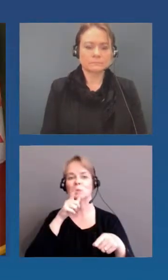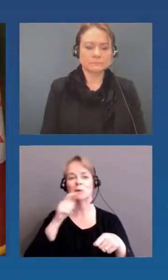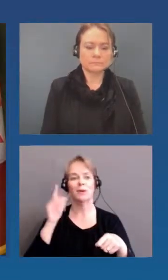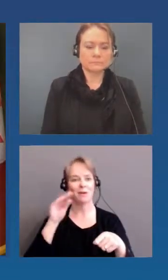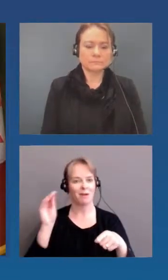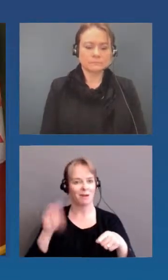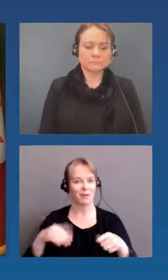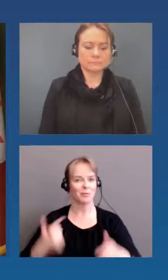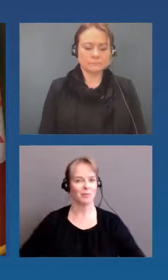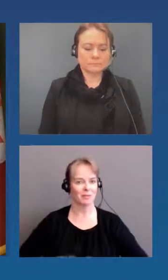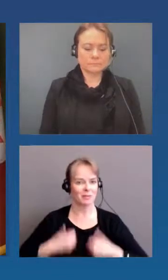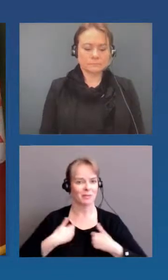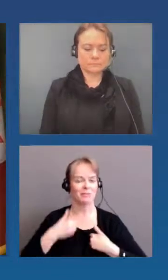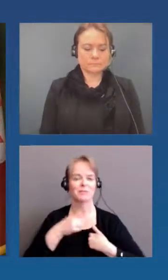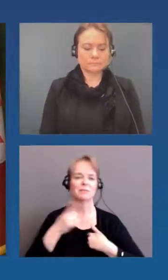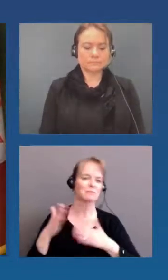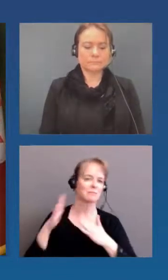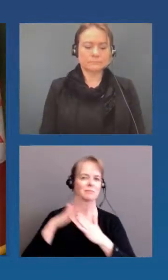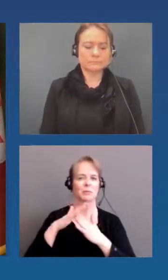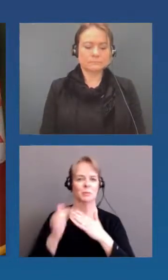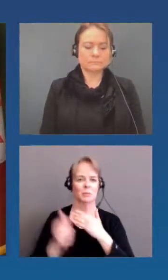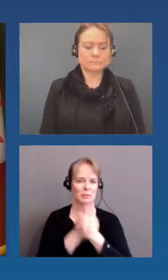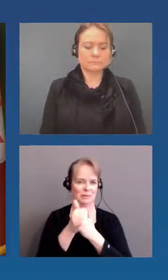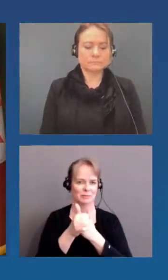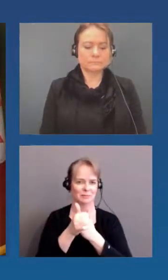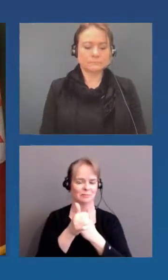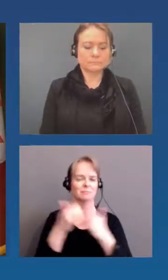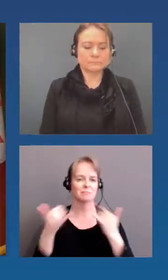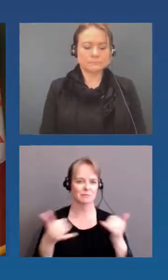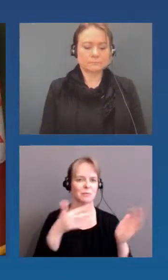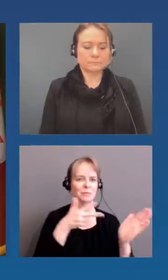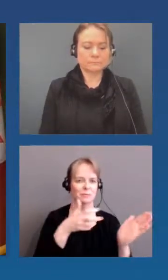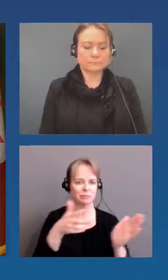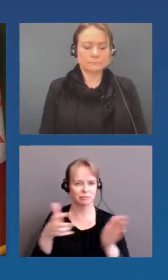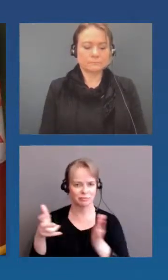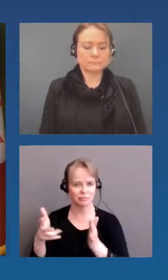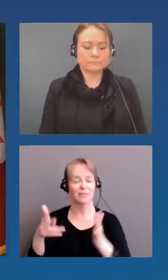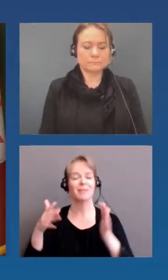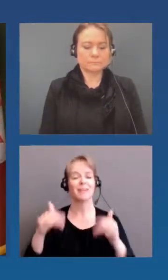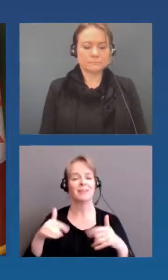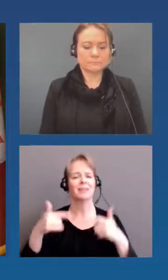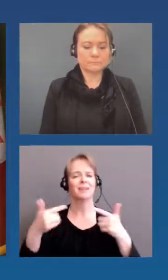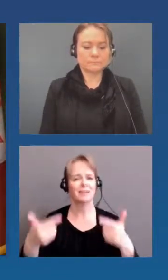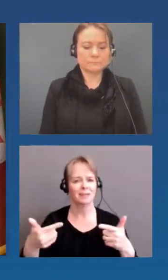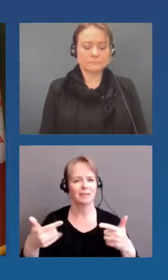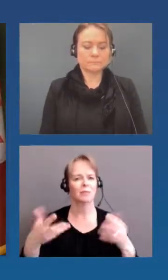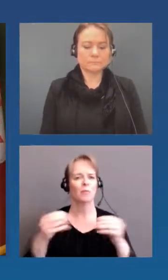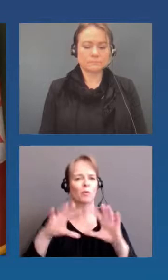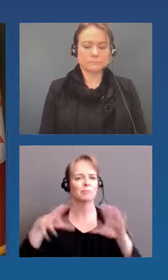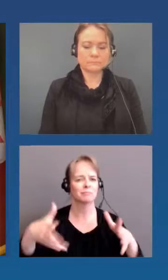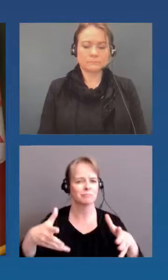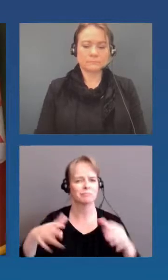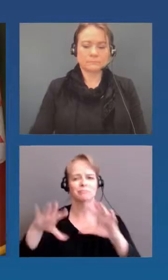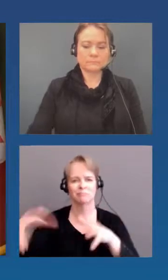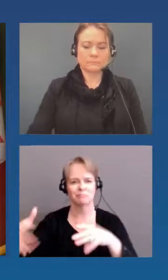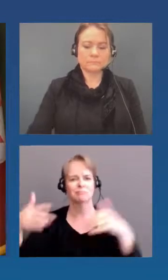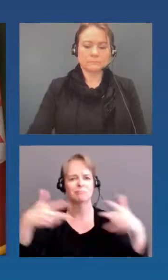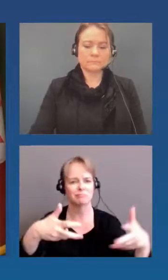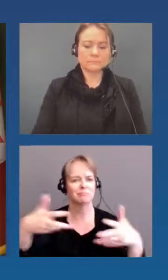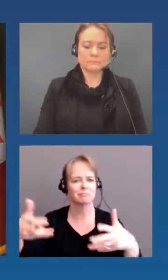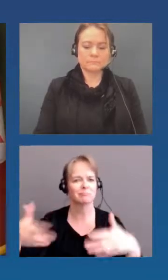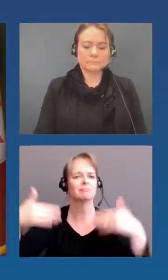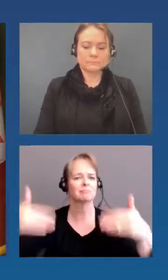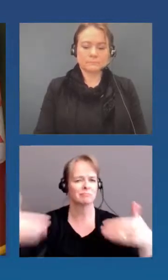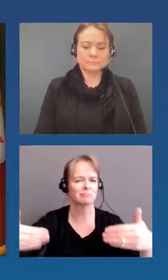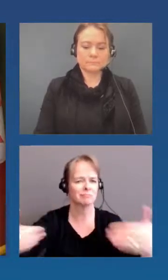risk. Then we will gradually start to vaccinate more and more people. Finally, a reminder that even though